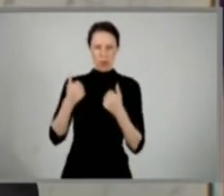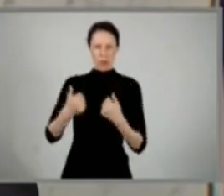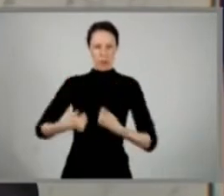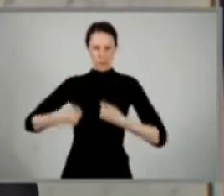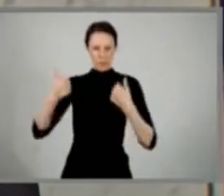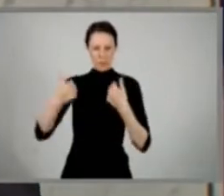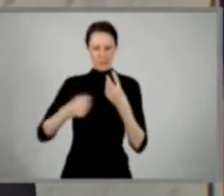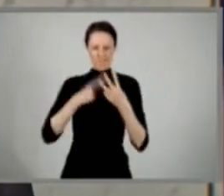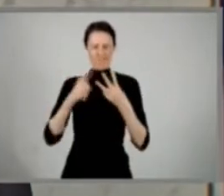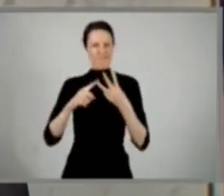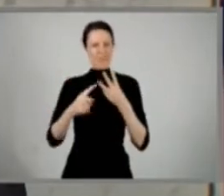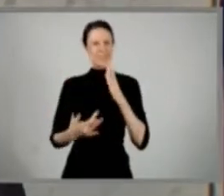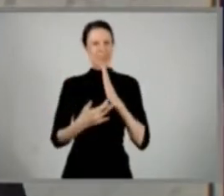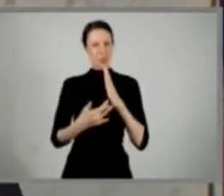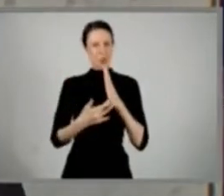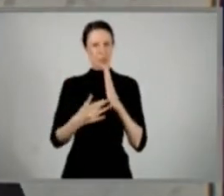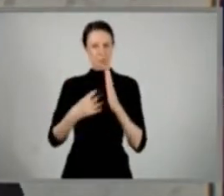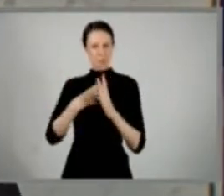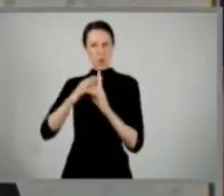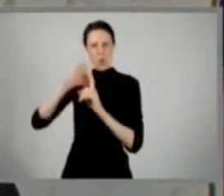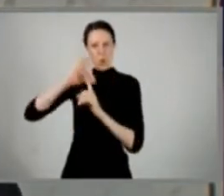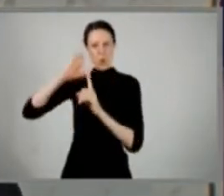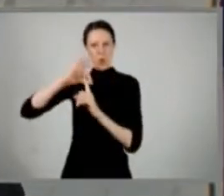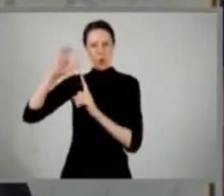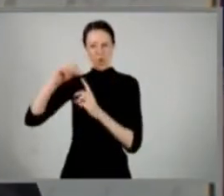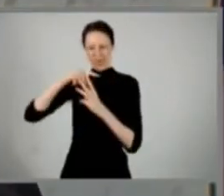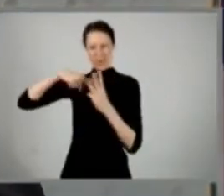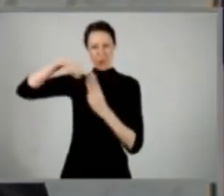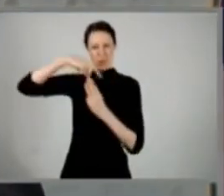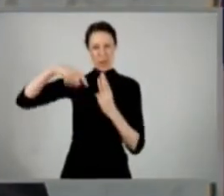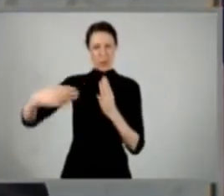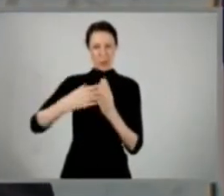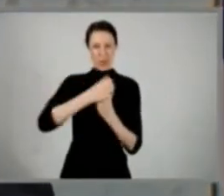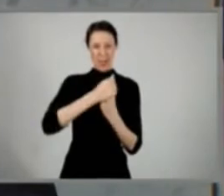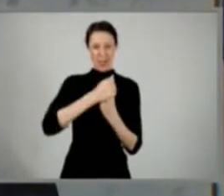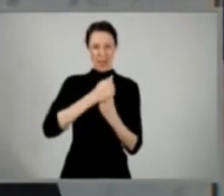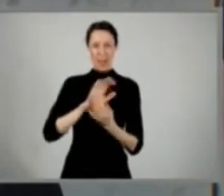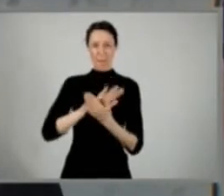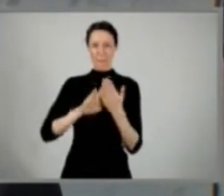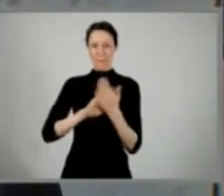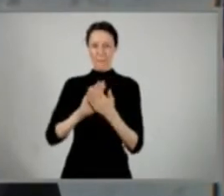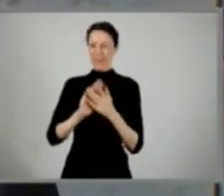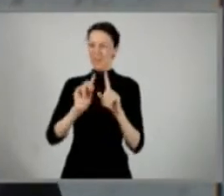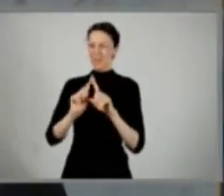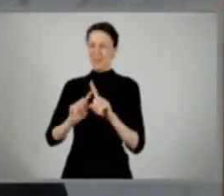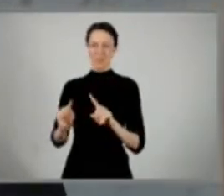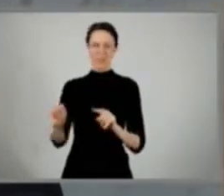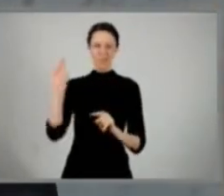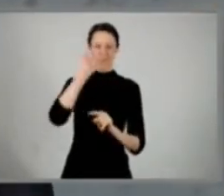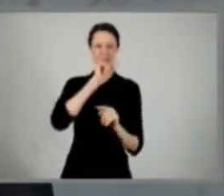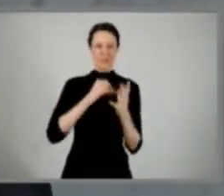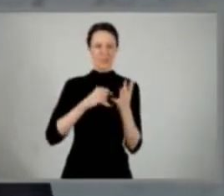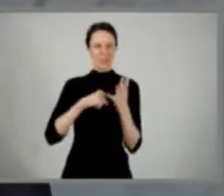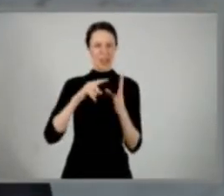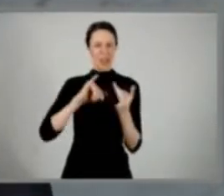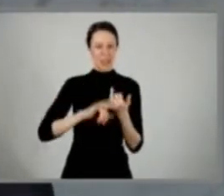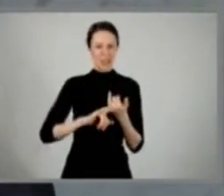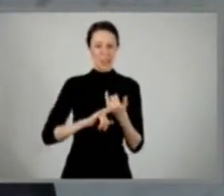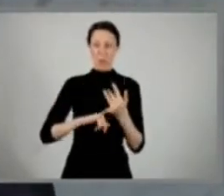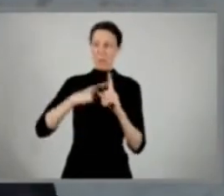technology, I think should give states, whether it's the leadership or the population, confidence that